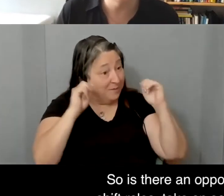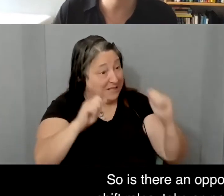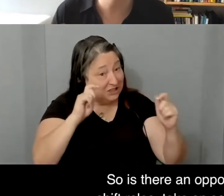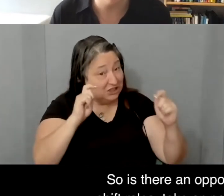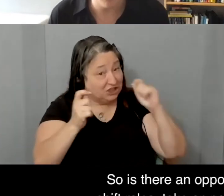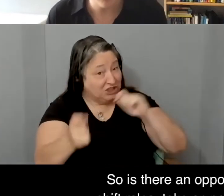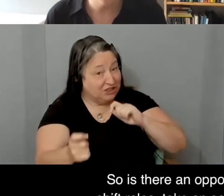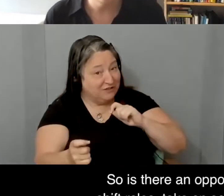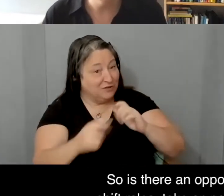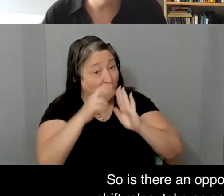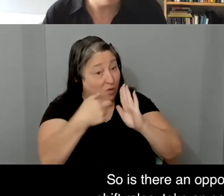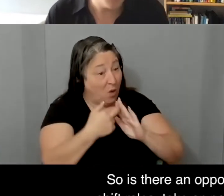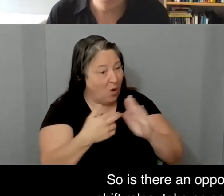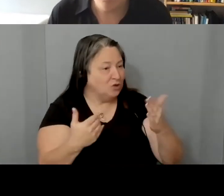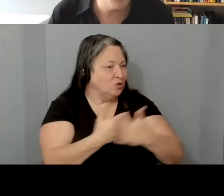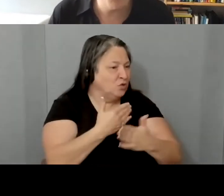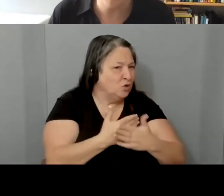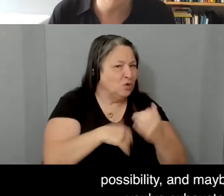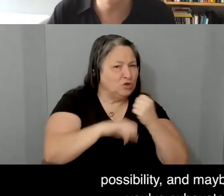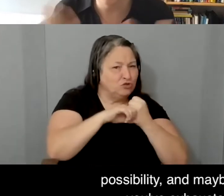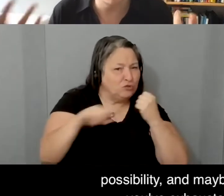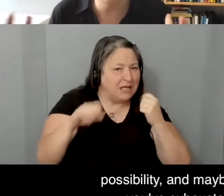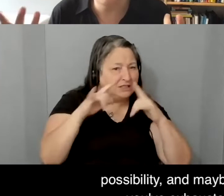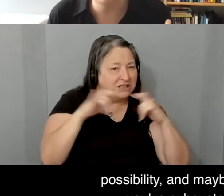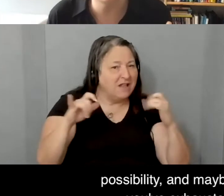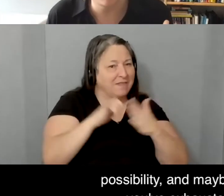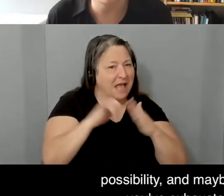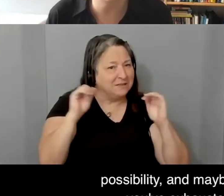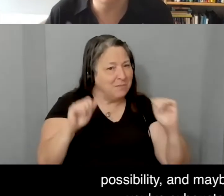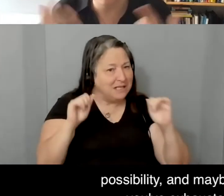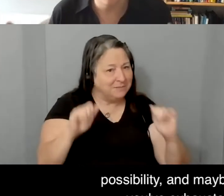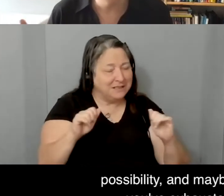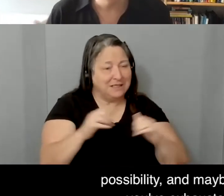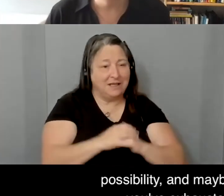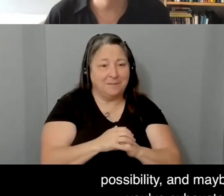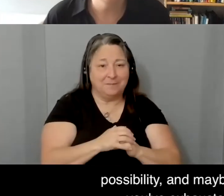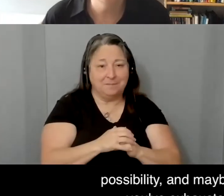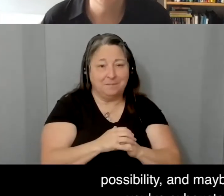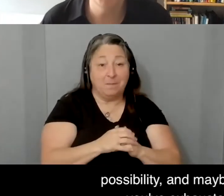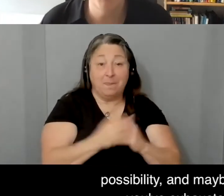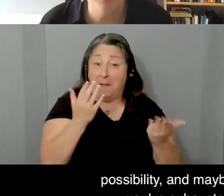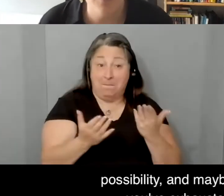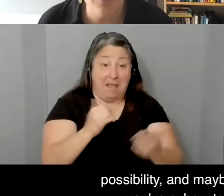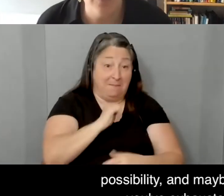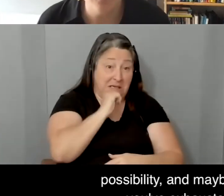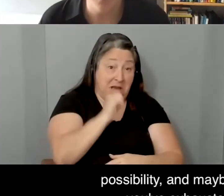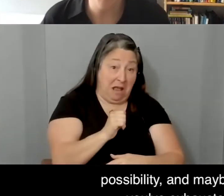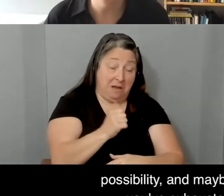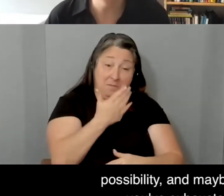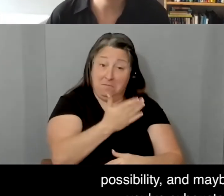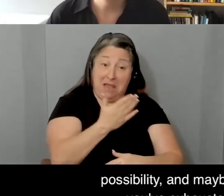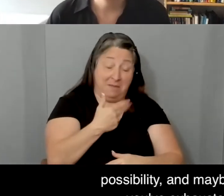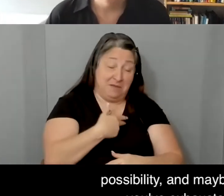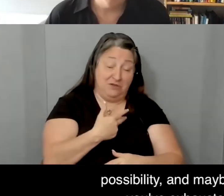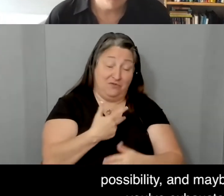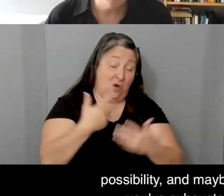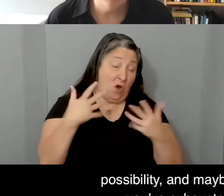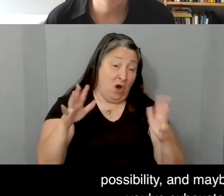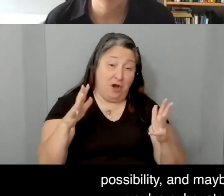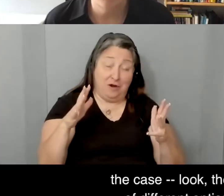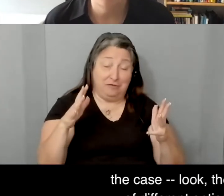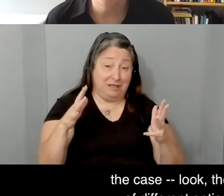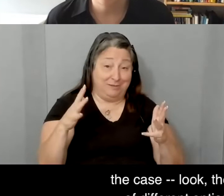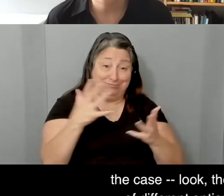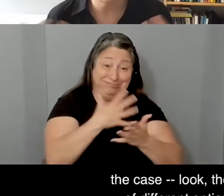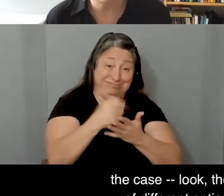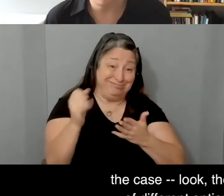on something new, stretch? That's possibility. And maybe it's not, maybe, you know, you've exhausted those options. If